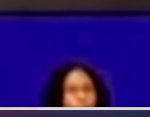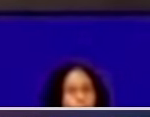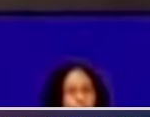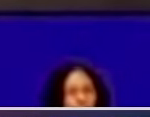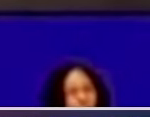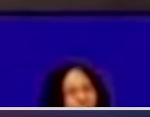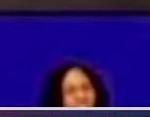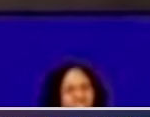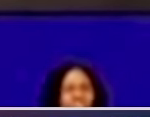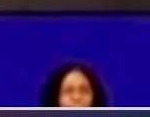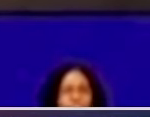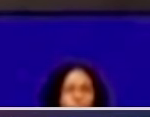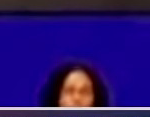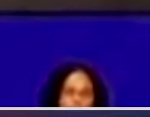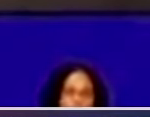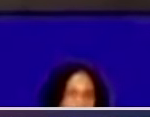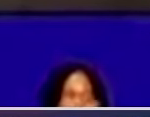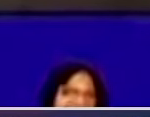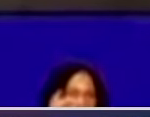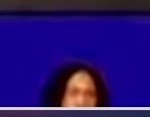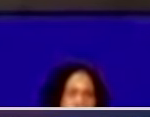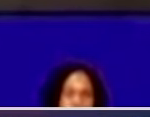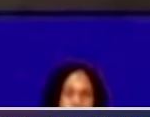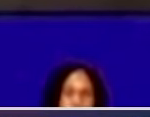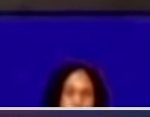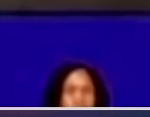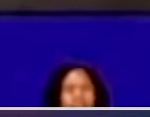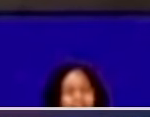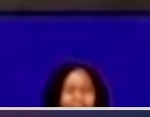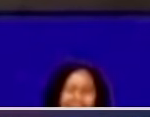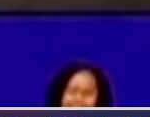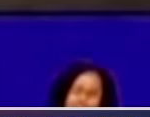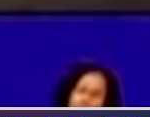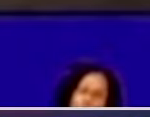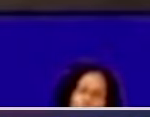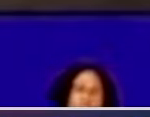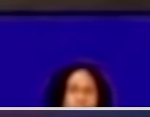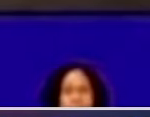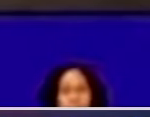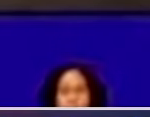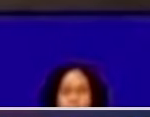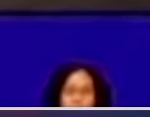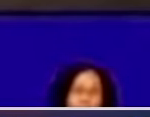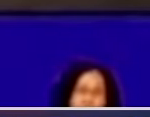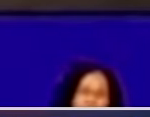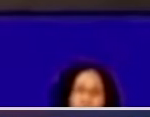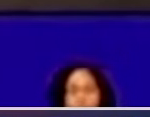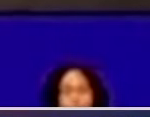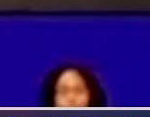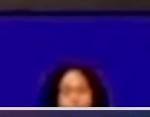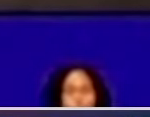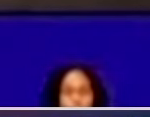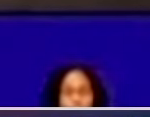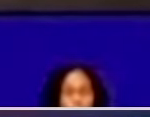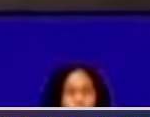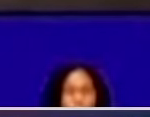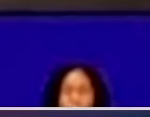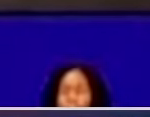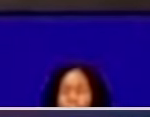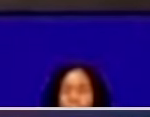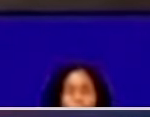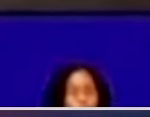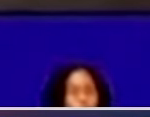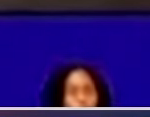can to extract taxes and exhaust their goodwill, forcing them to jump through extraordinary hoops